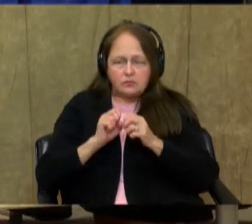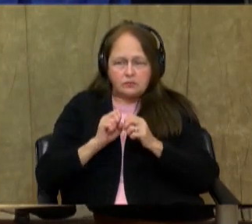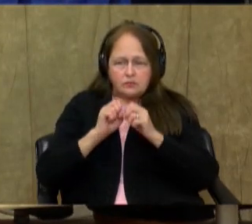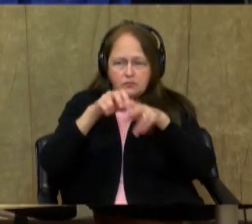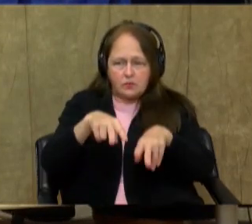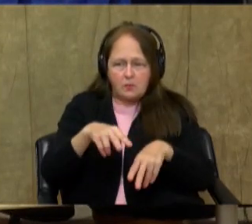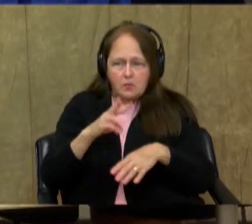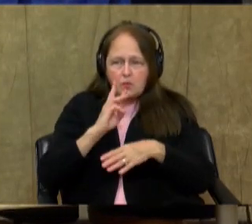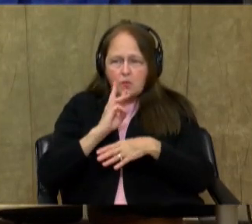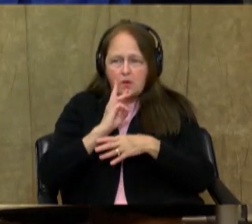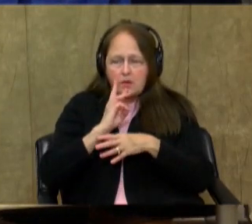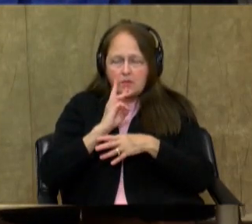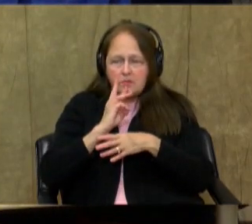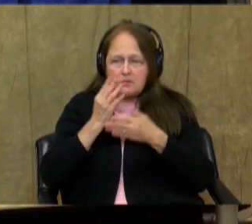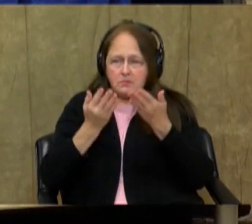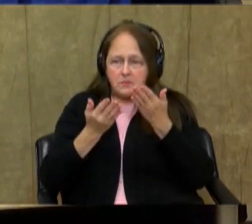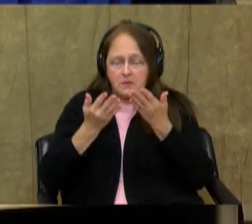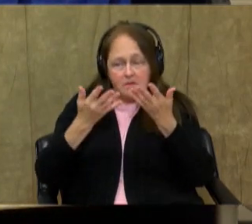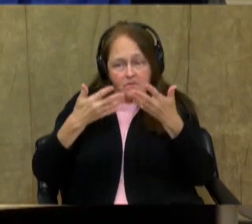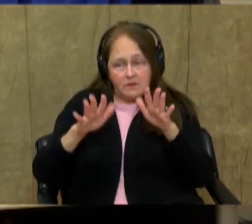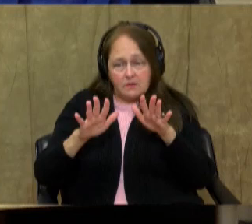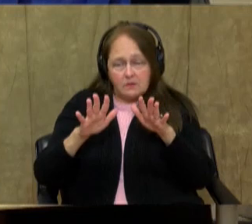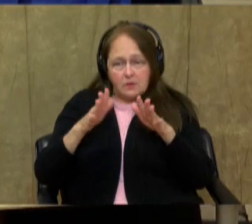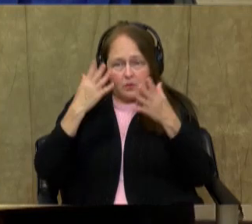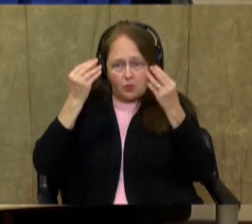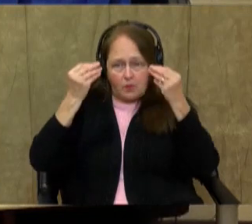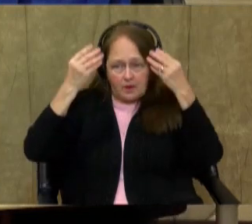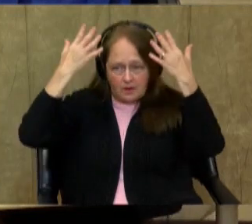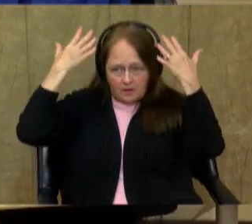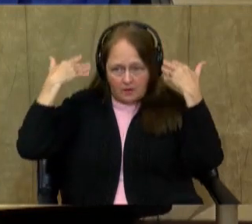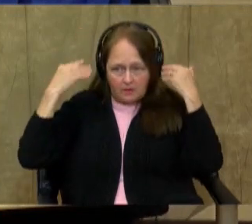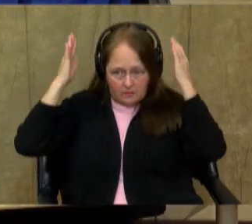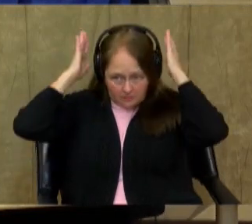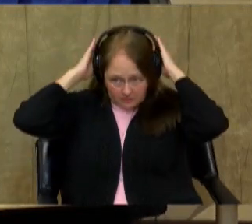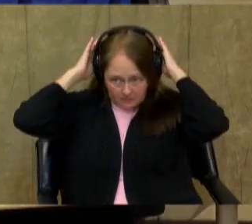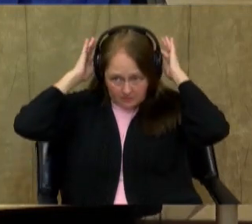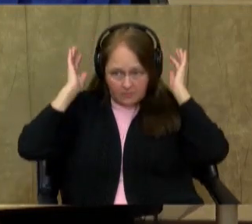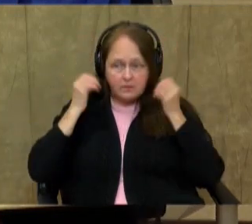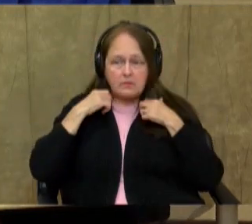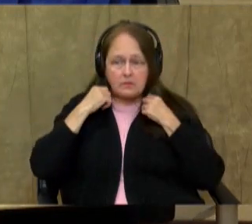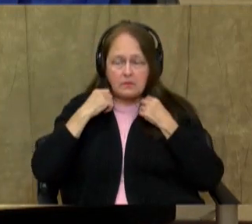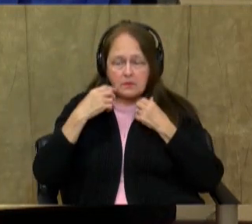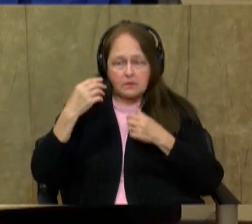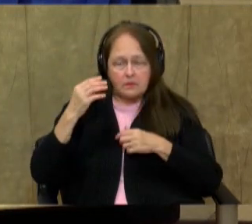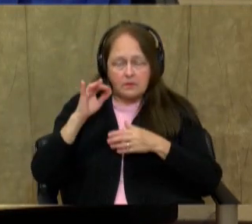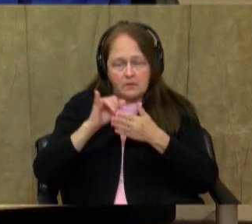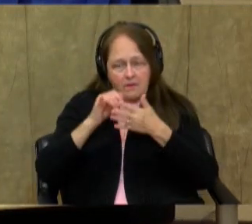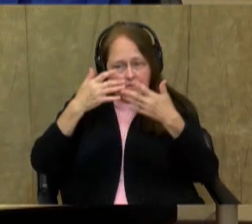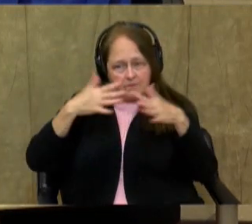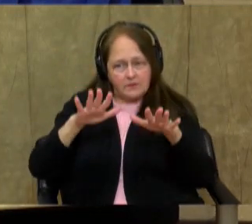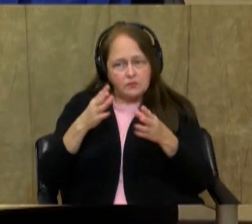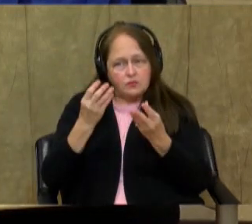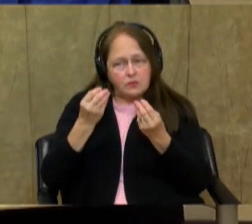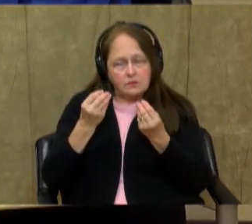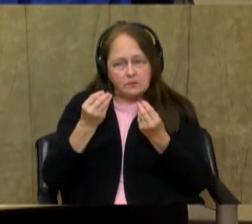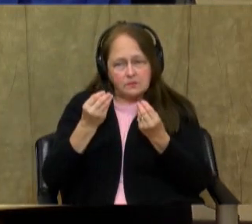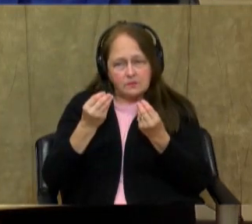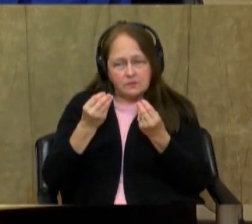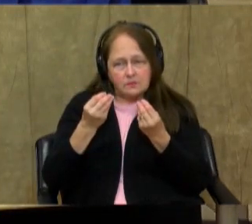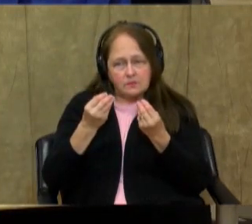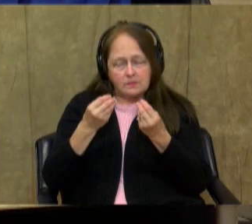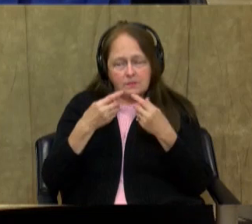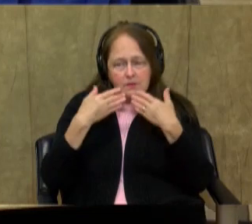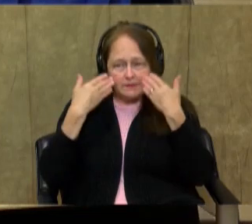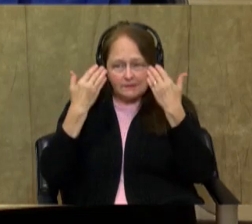over. Now, we can say she's already been in the water because she's wet. Her hair is wet. You can tell that she's already been in. So